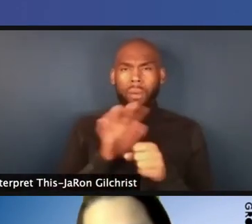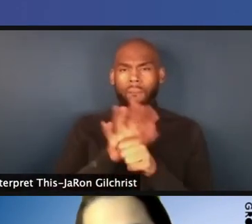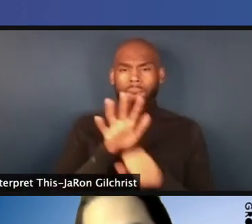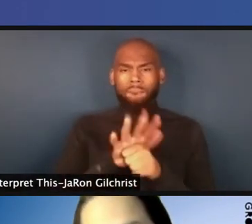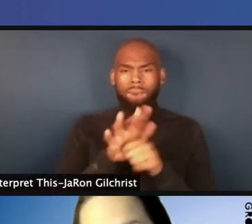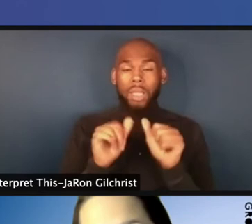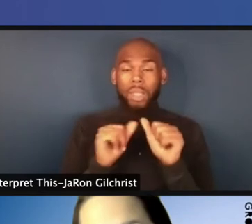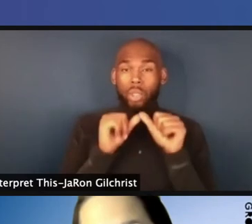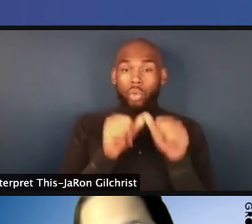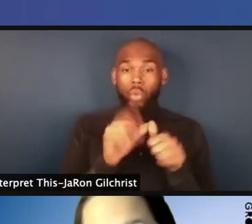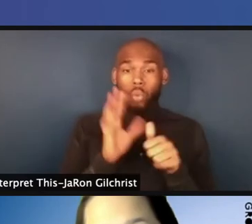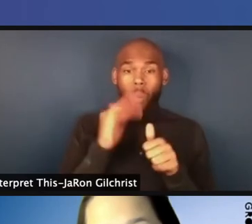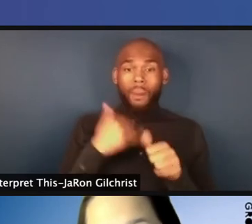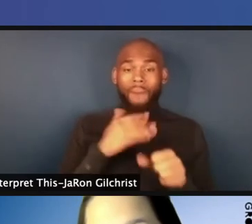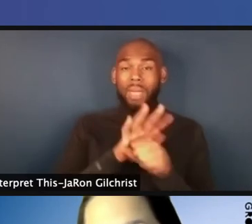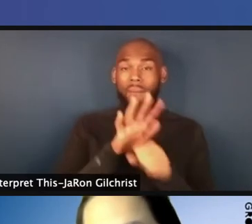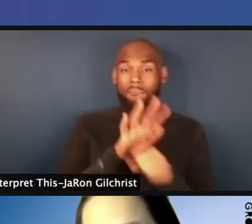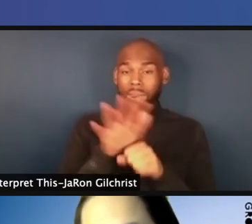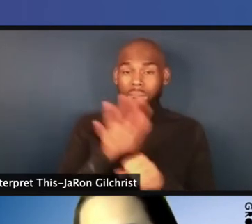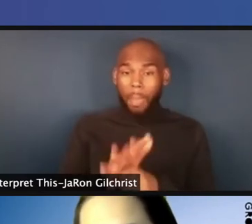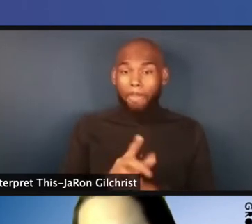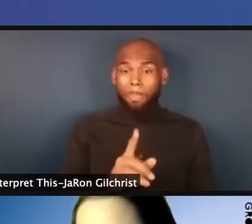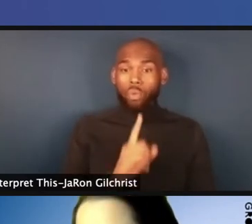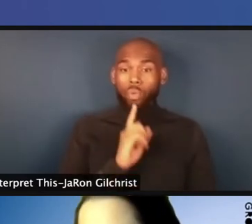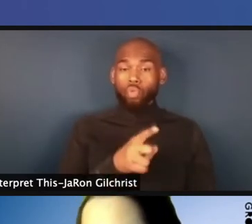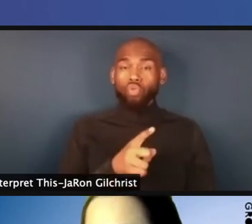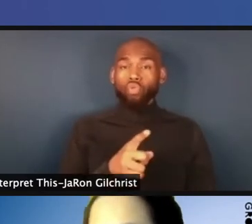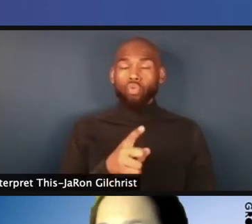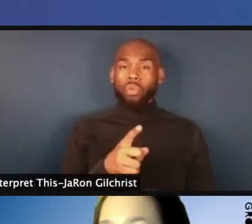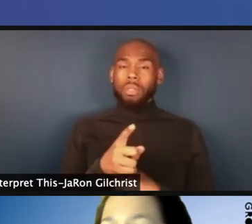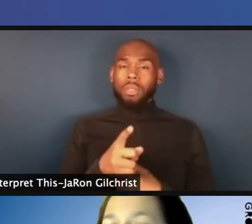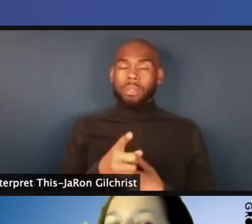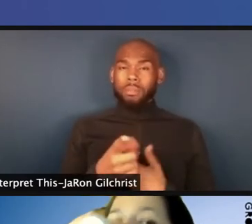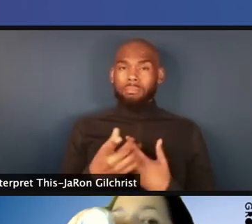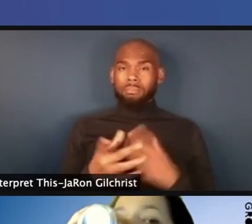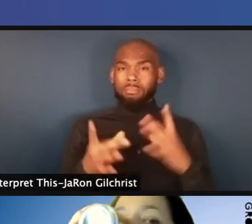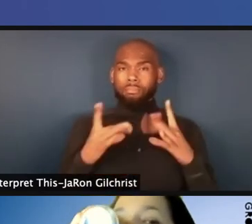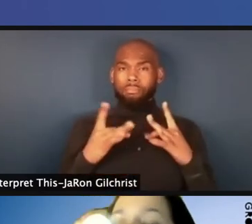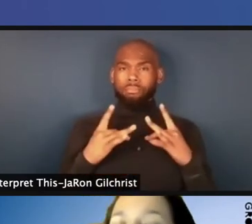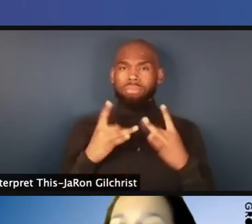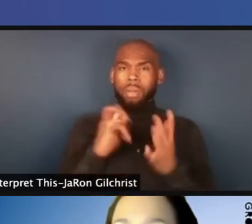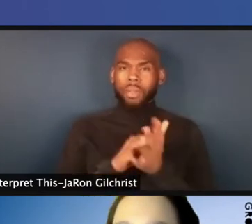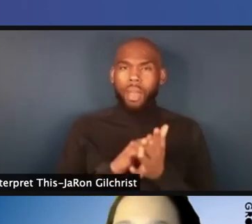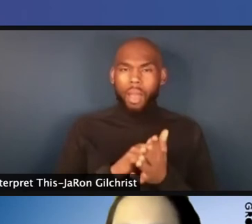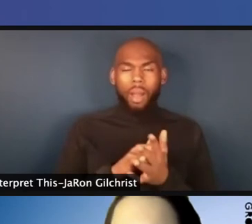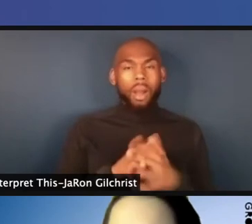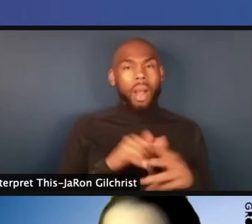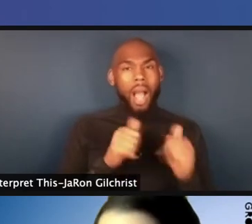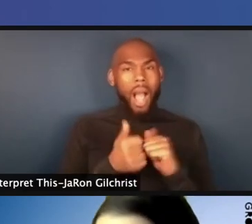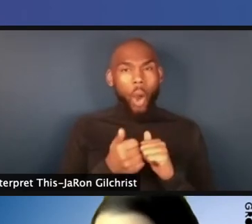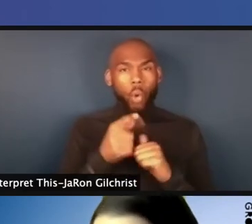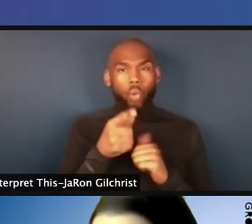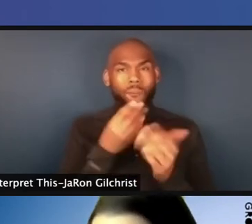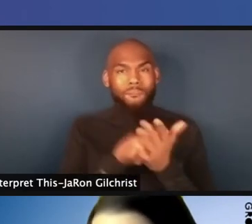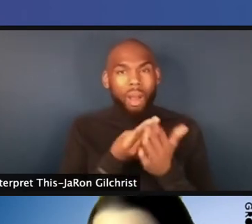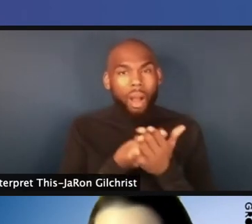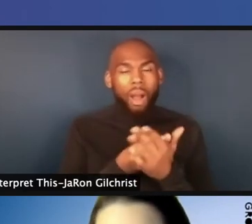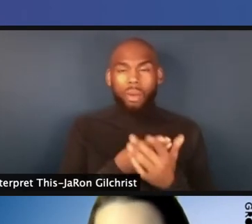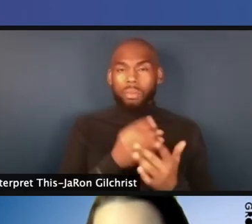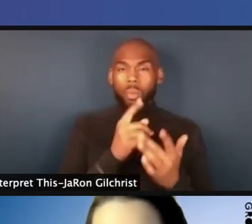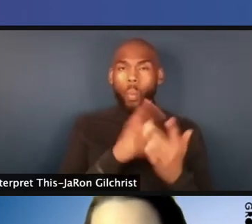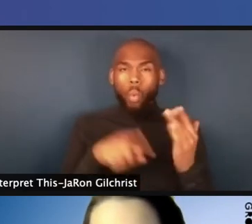have enough, and truly embodying that in how we fundraise and how we think about funding what we're trying to do,